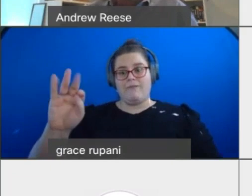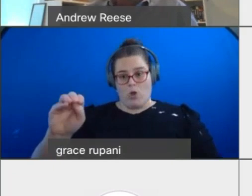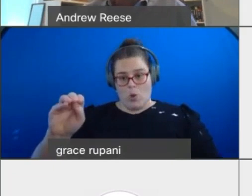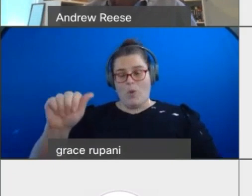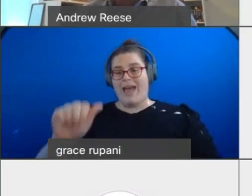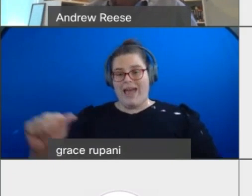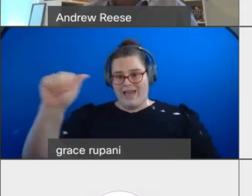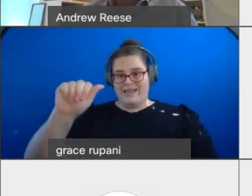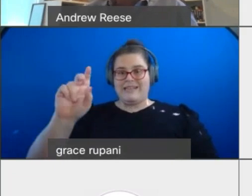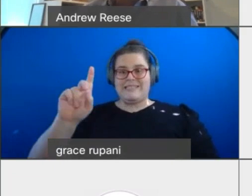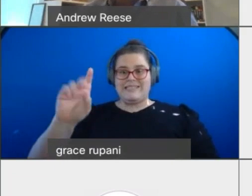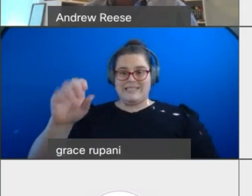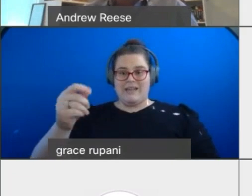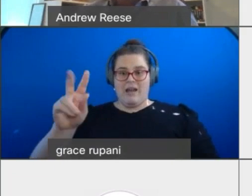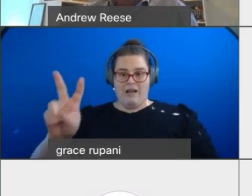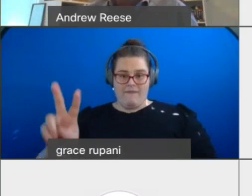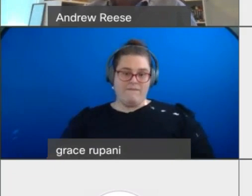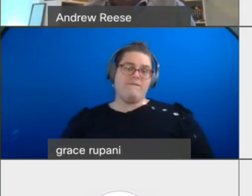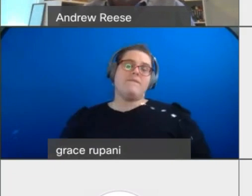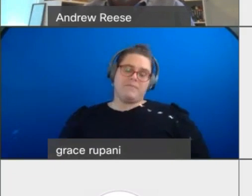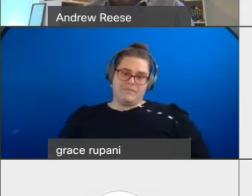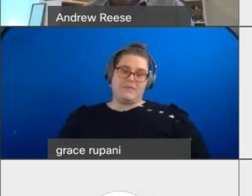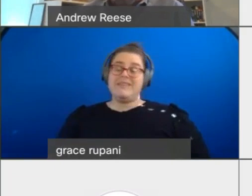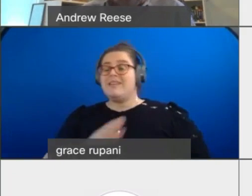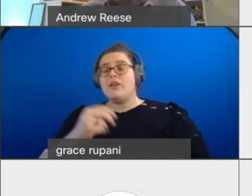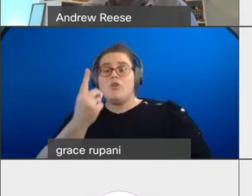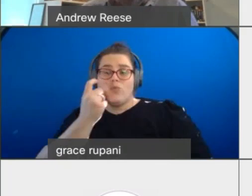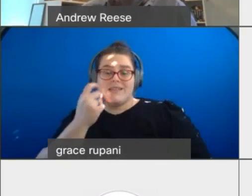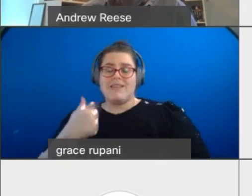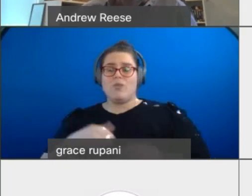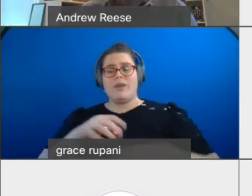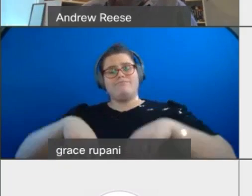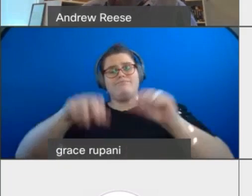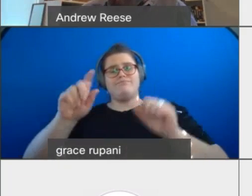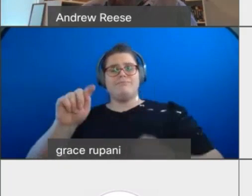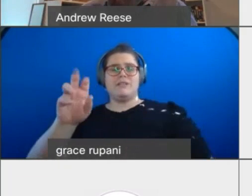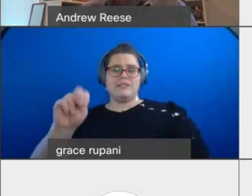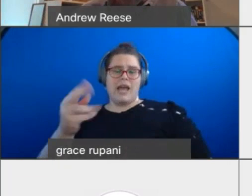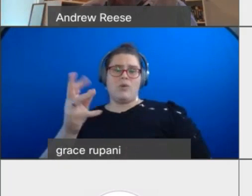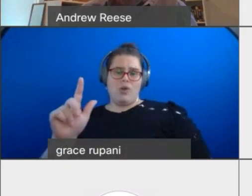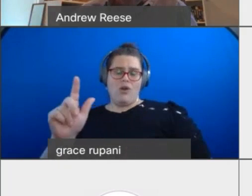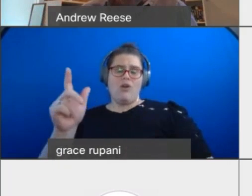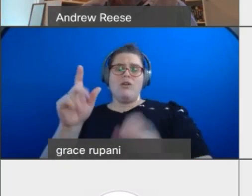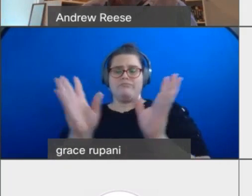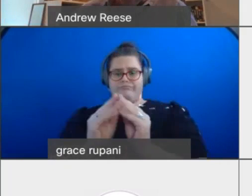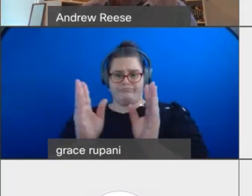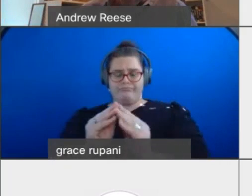And most importantly, we recently had the town hall, and some of the questions asked were very important because there are a